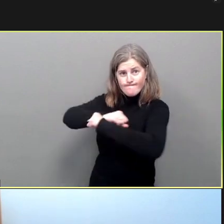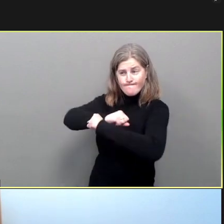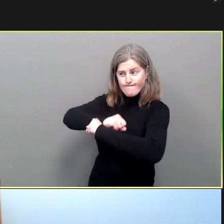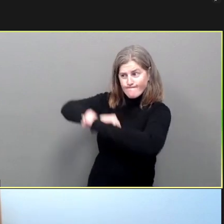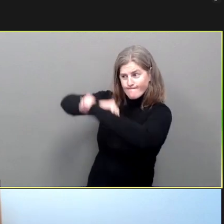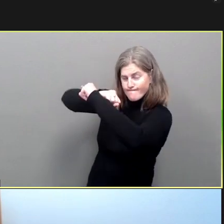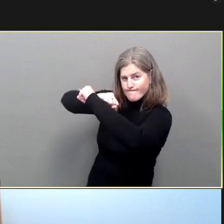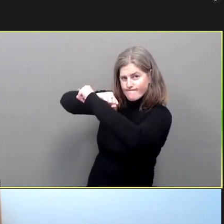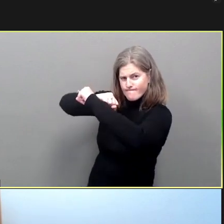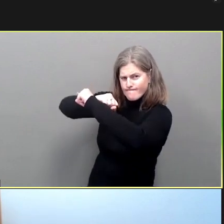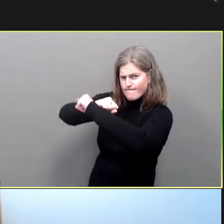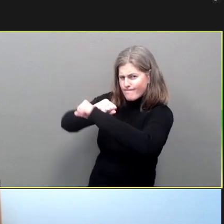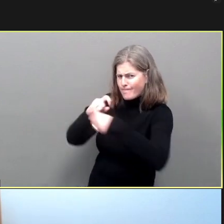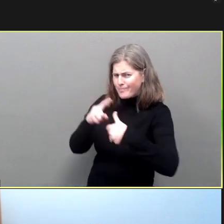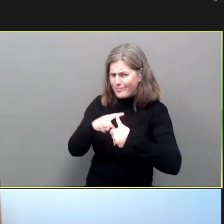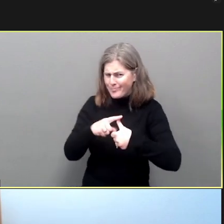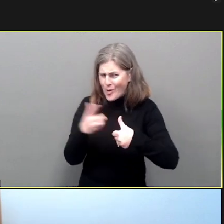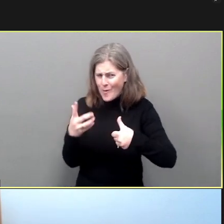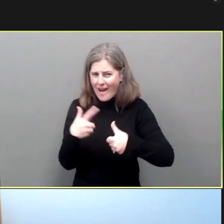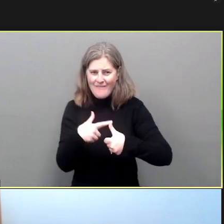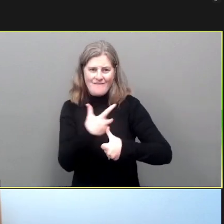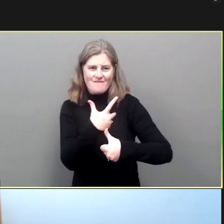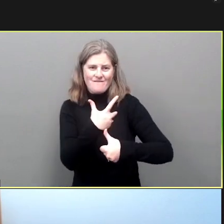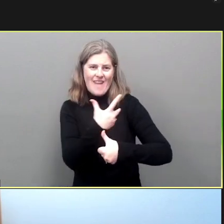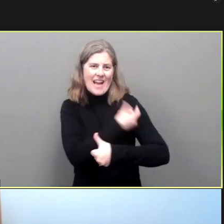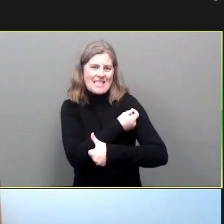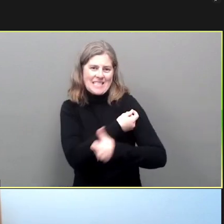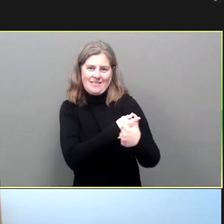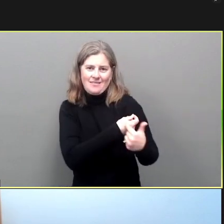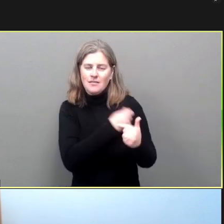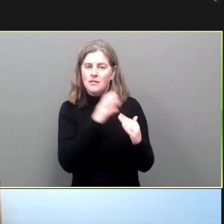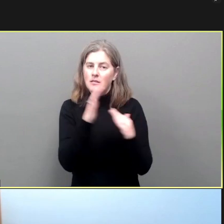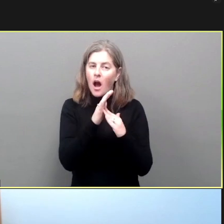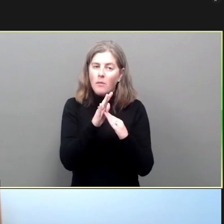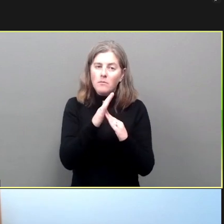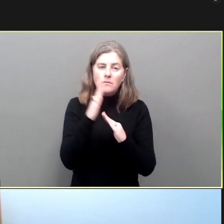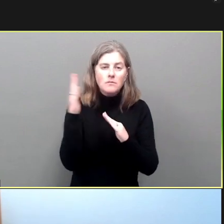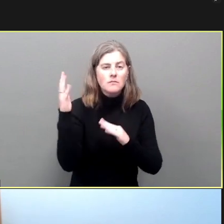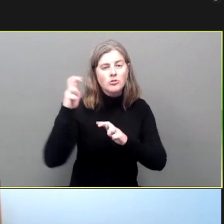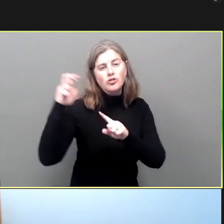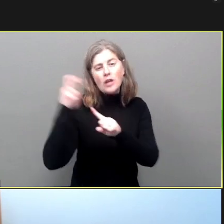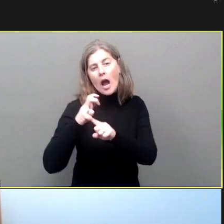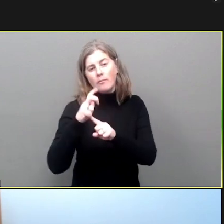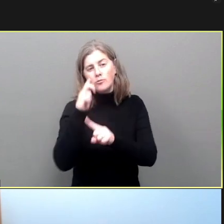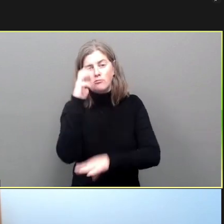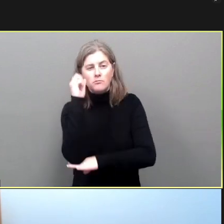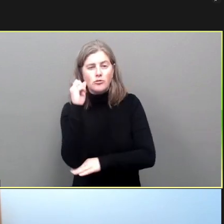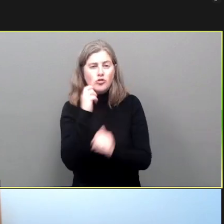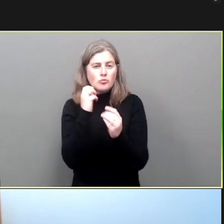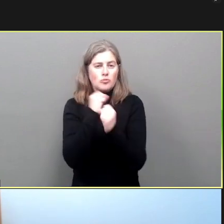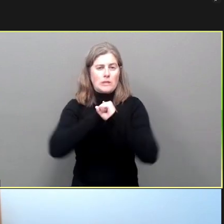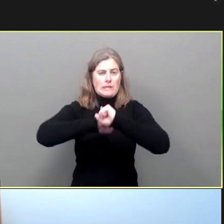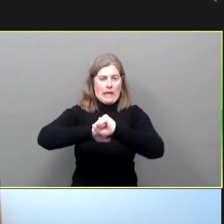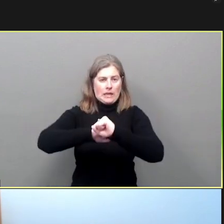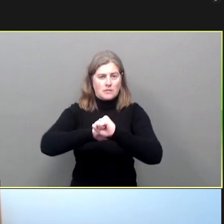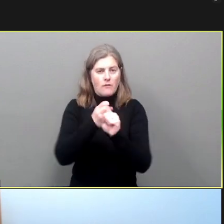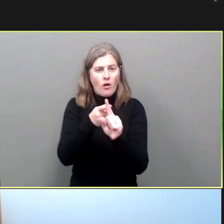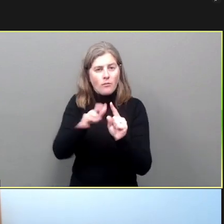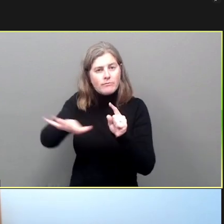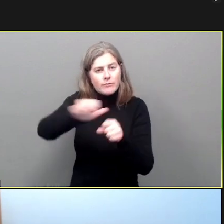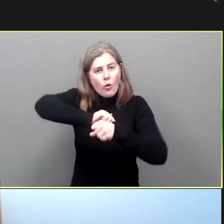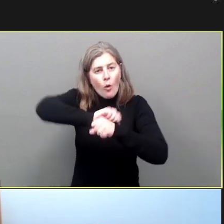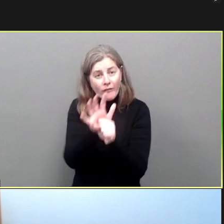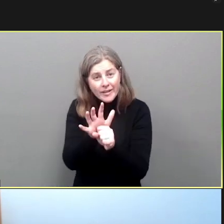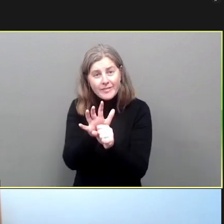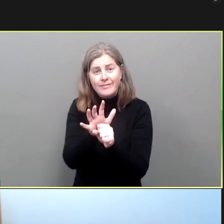Again, vaccines remain the best public health measure we have to protect people from COVID-19,